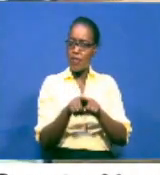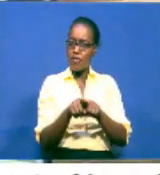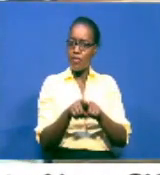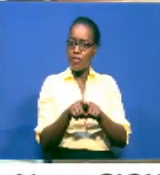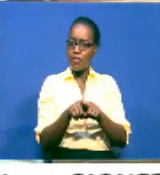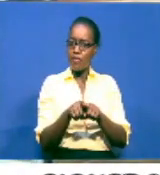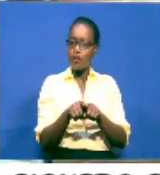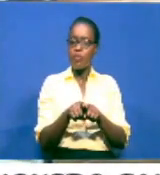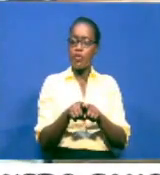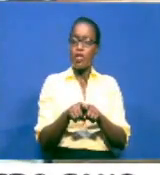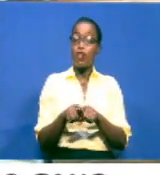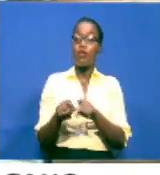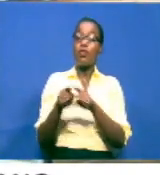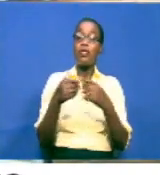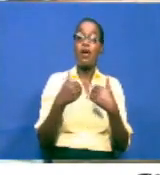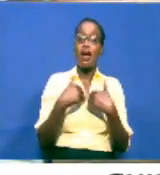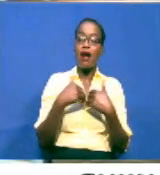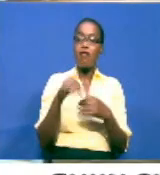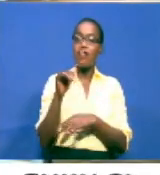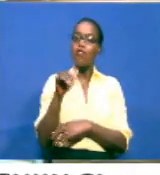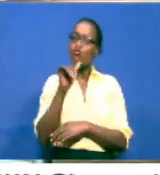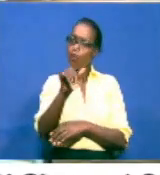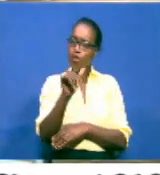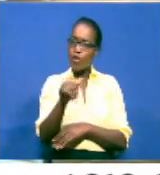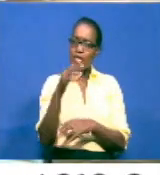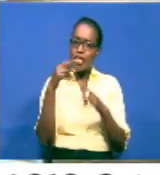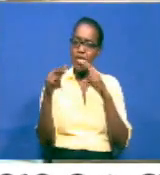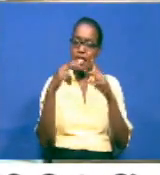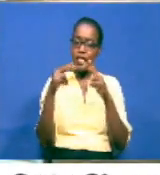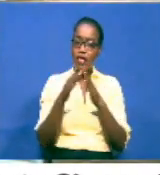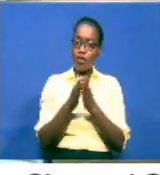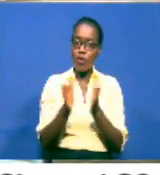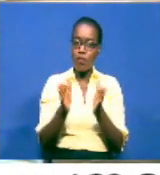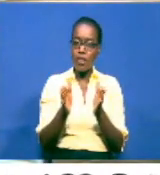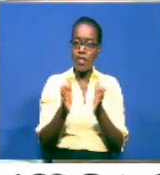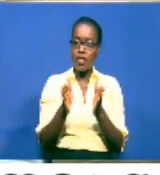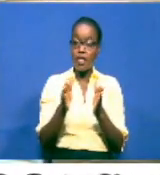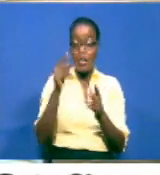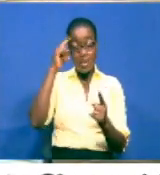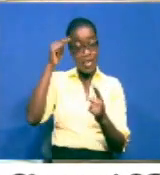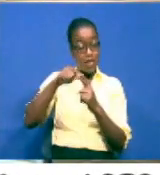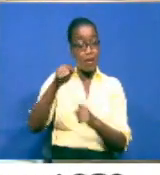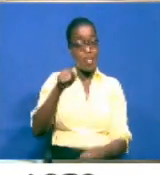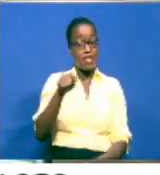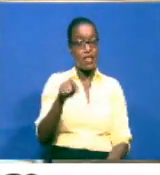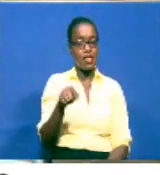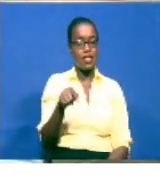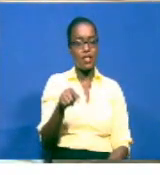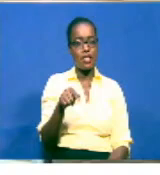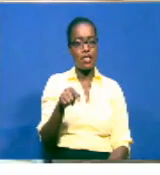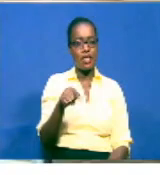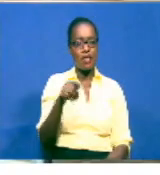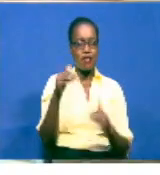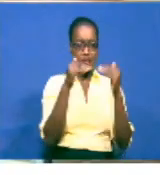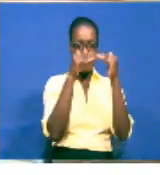also have asked that those restaurants that are going to open for this purpose must limit